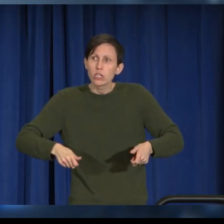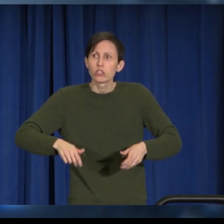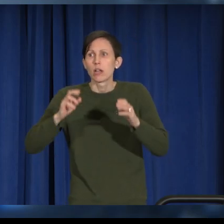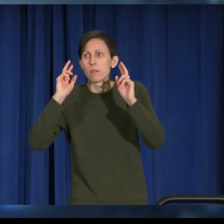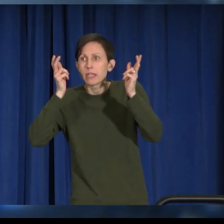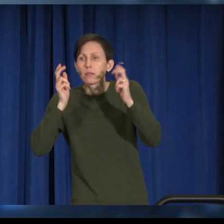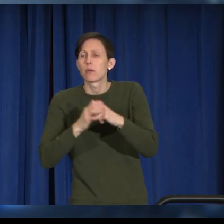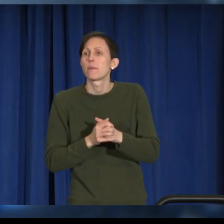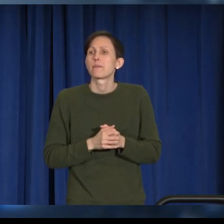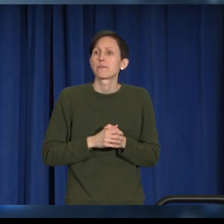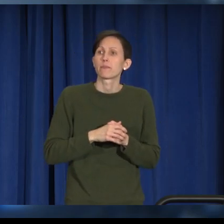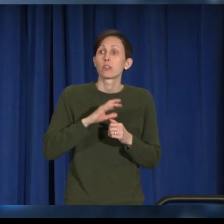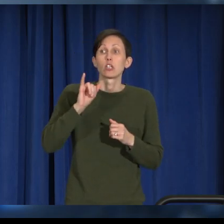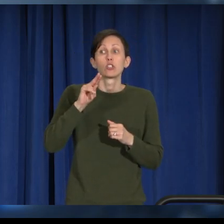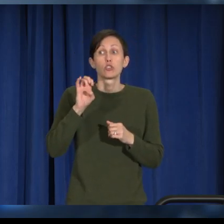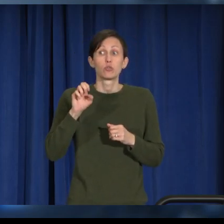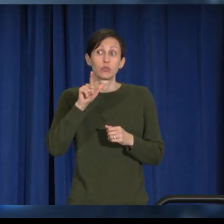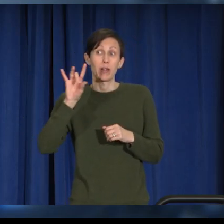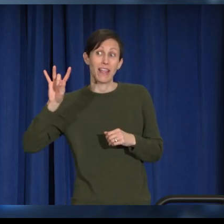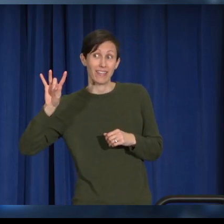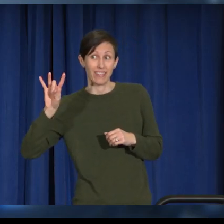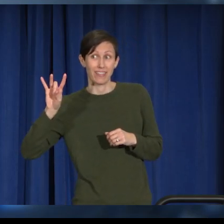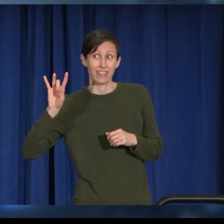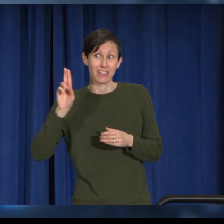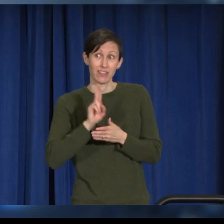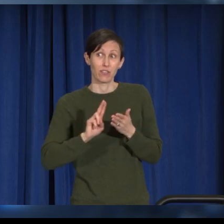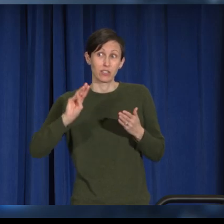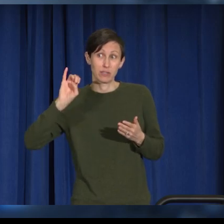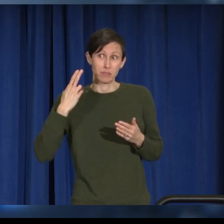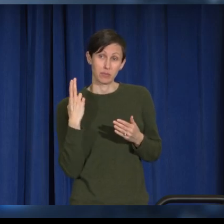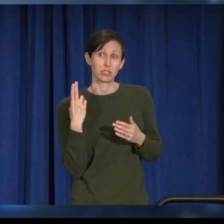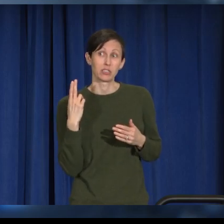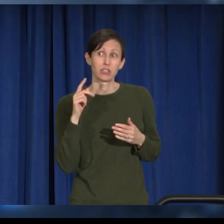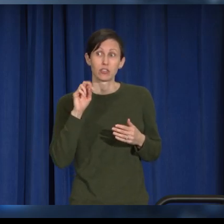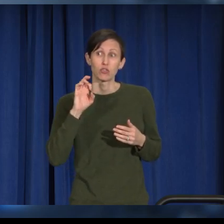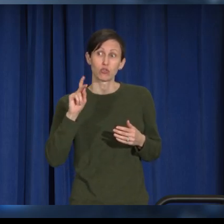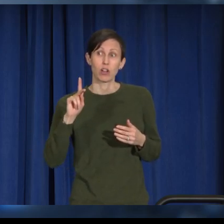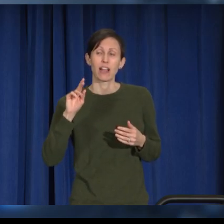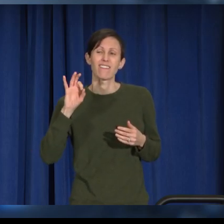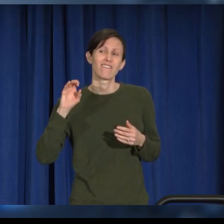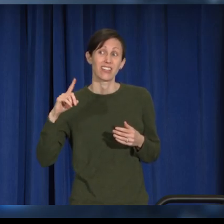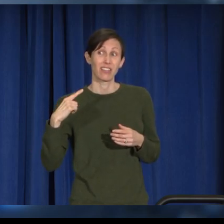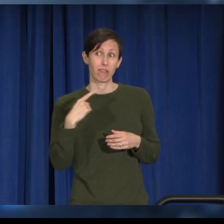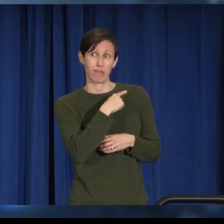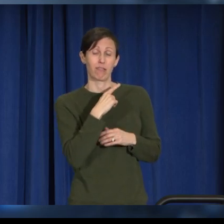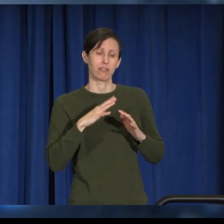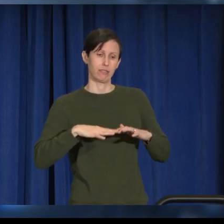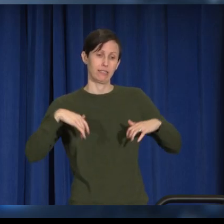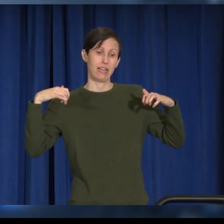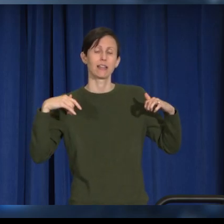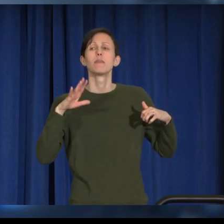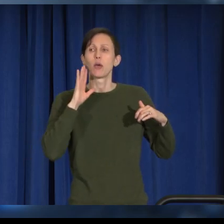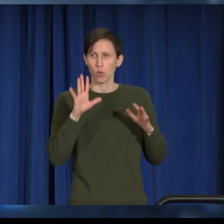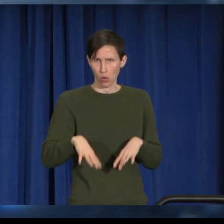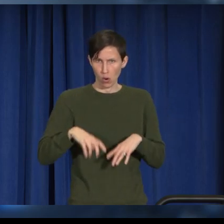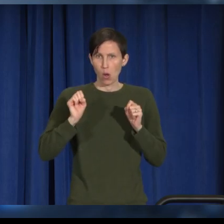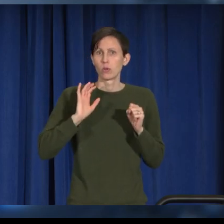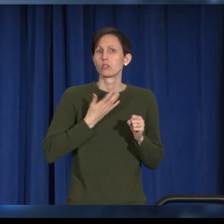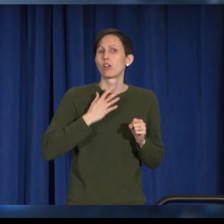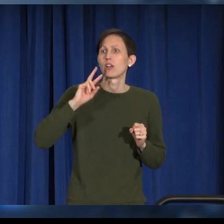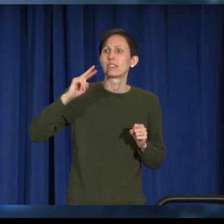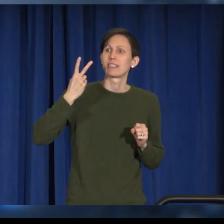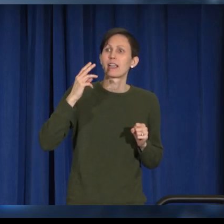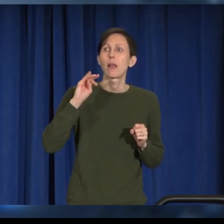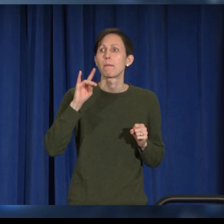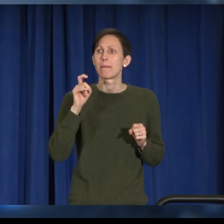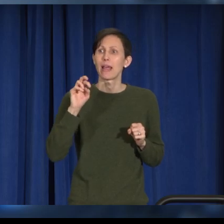specifically to that, on June 28th at the University of Michigan Track and Field Stadium, we will be hosting our second